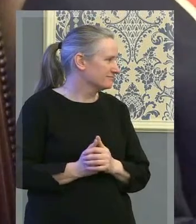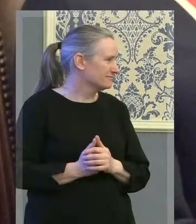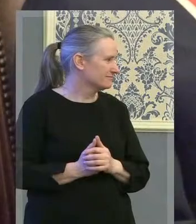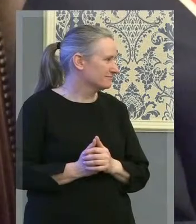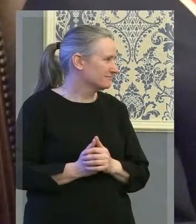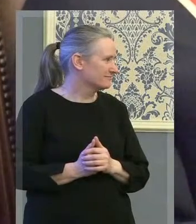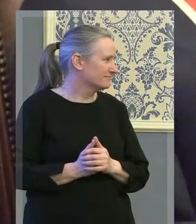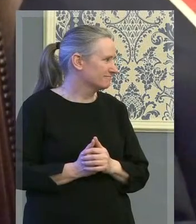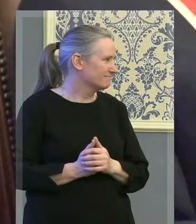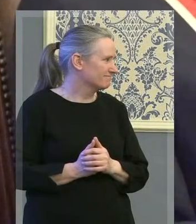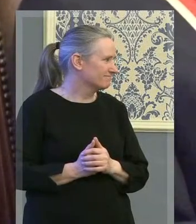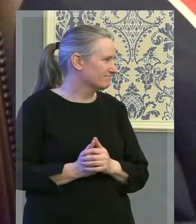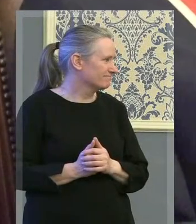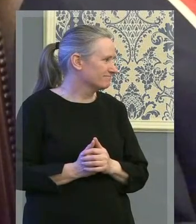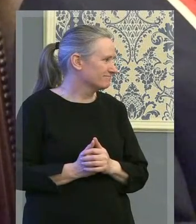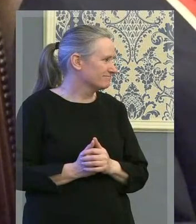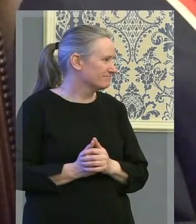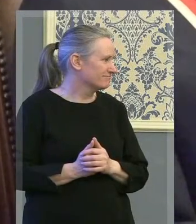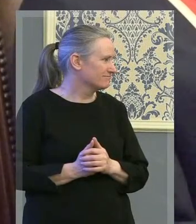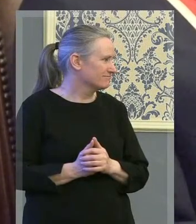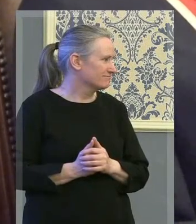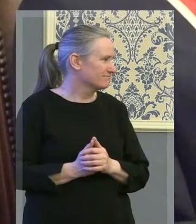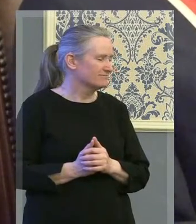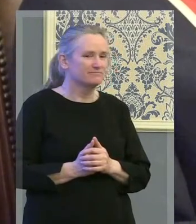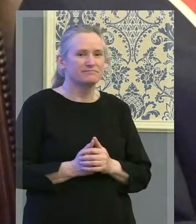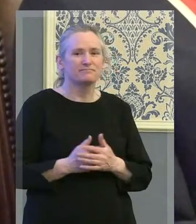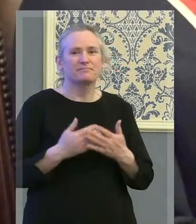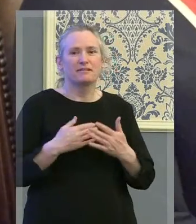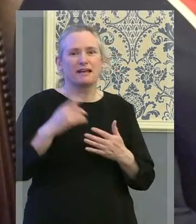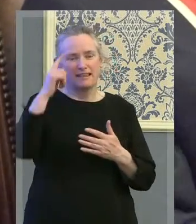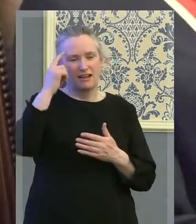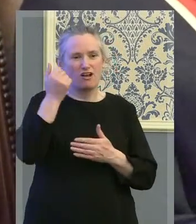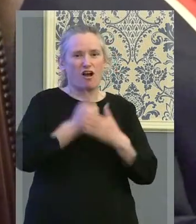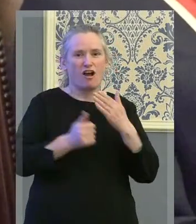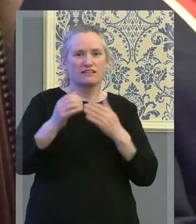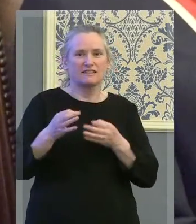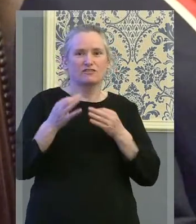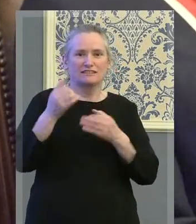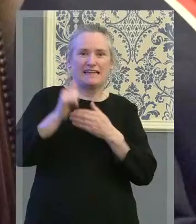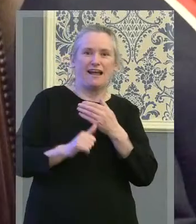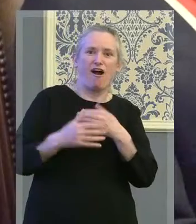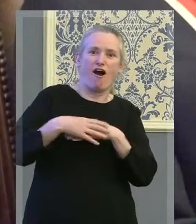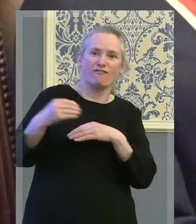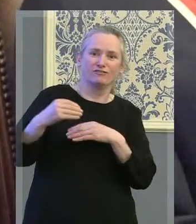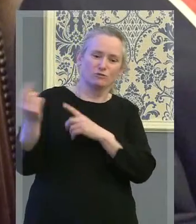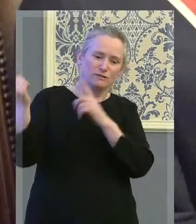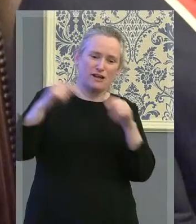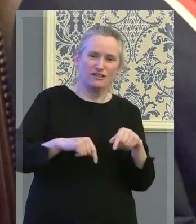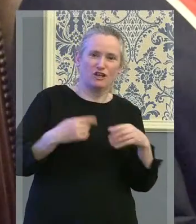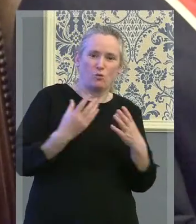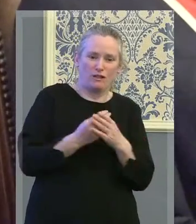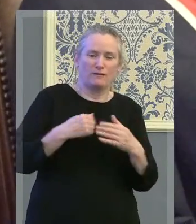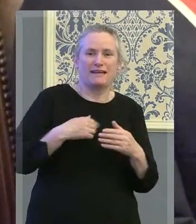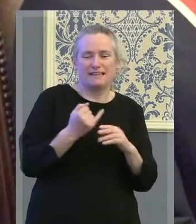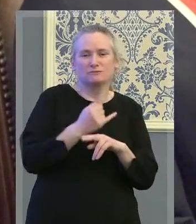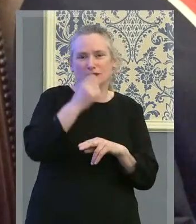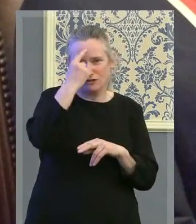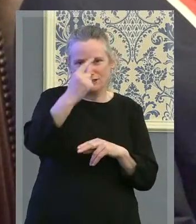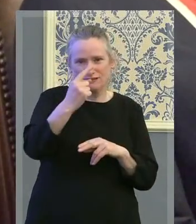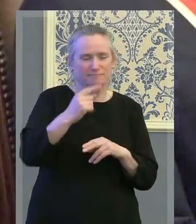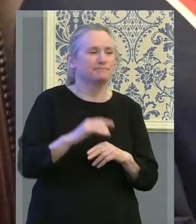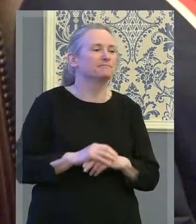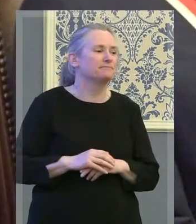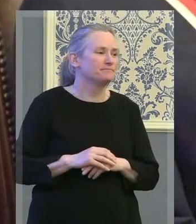I kind of like to think that God has given her the day off so she can come back to be here with us spiritually at least and stuff. So, and my